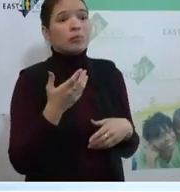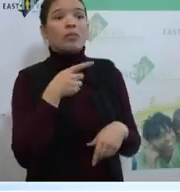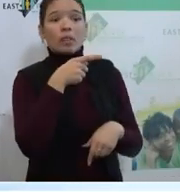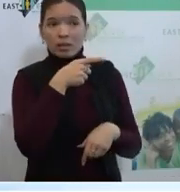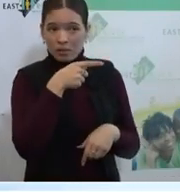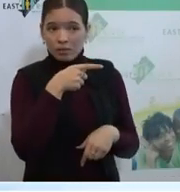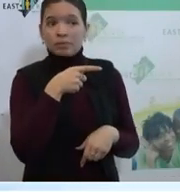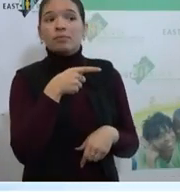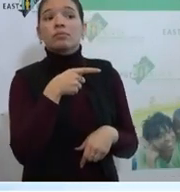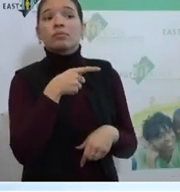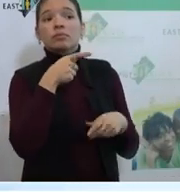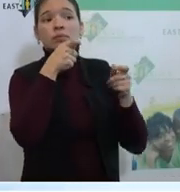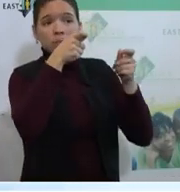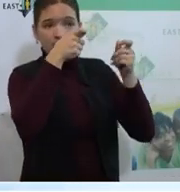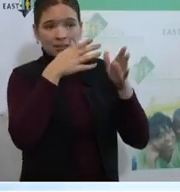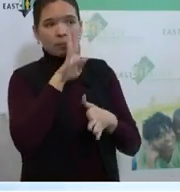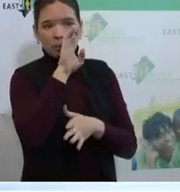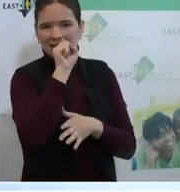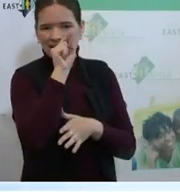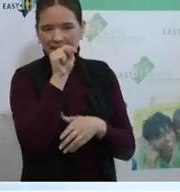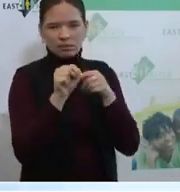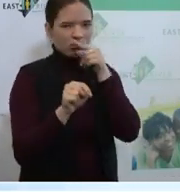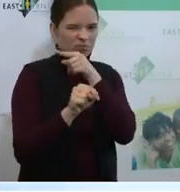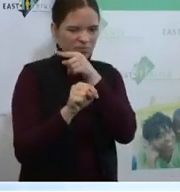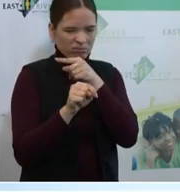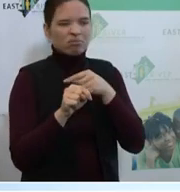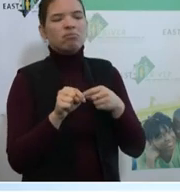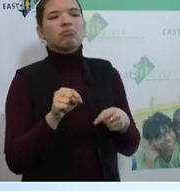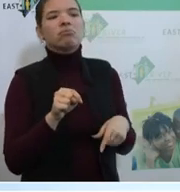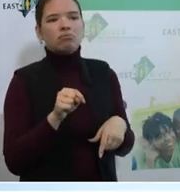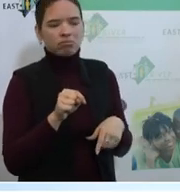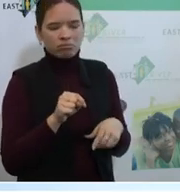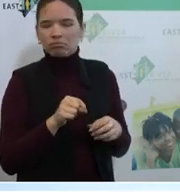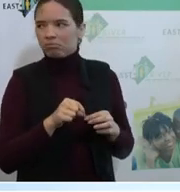in general, because most of... What?